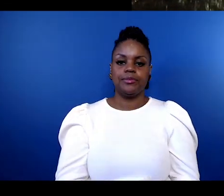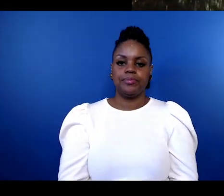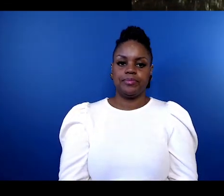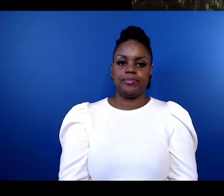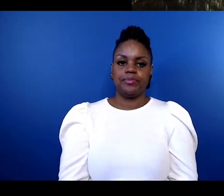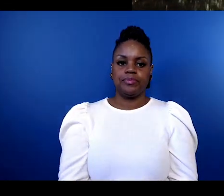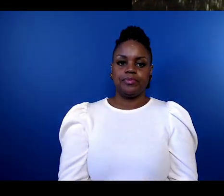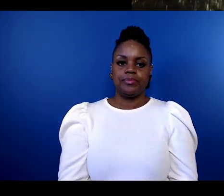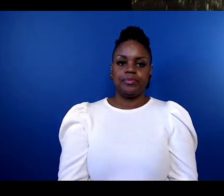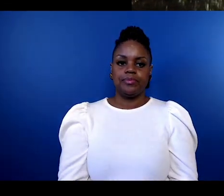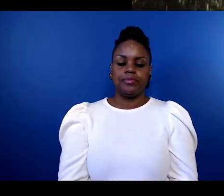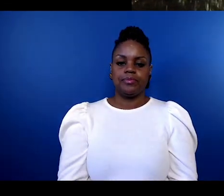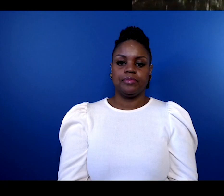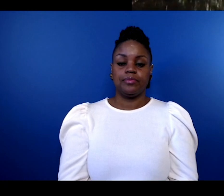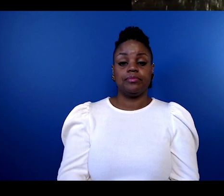Inhale the arms straight up.